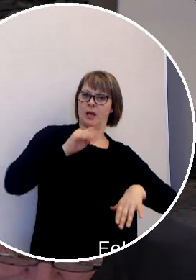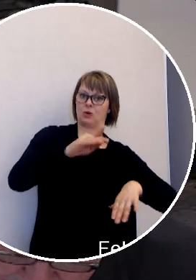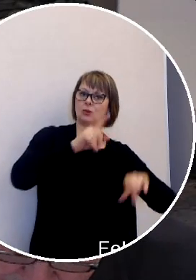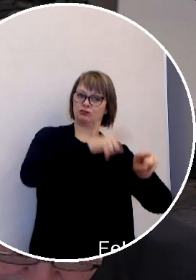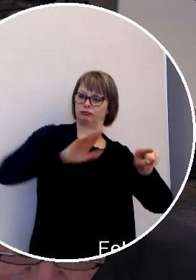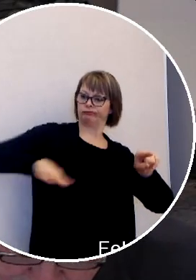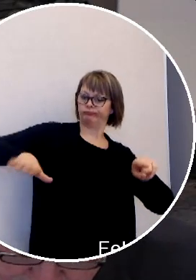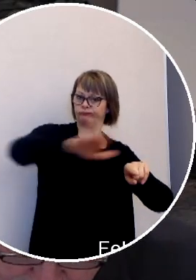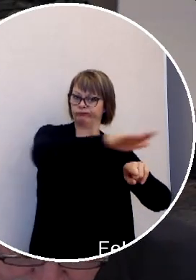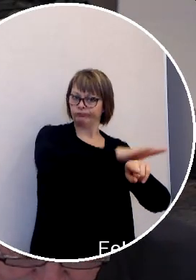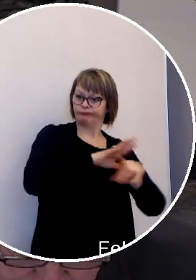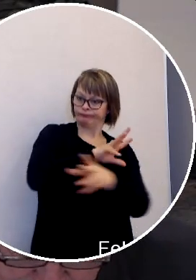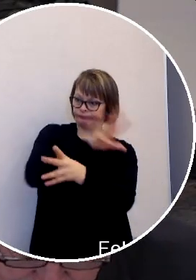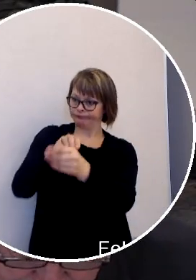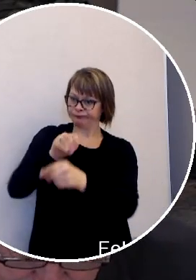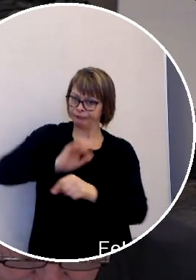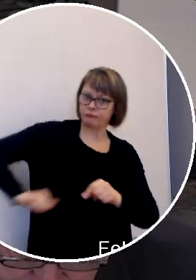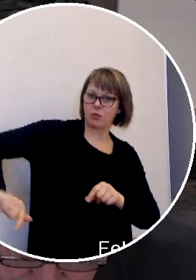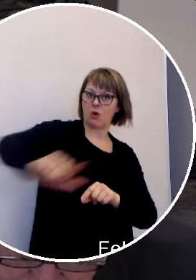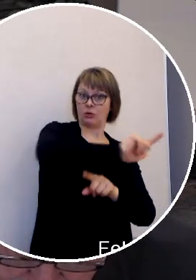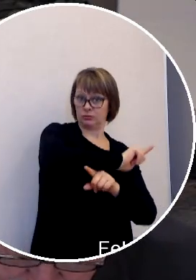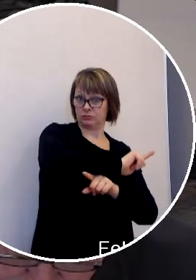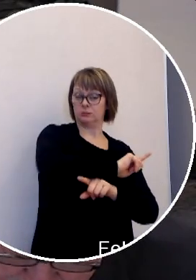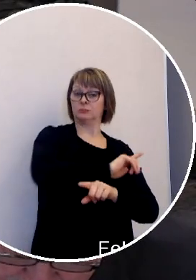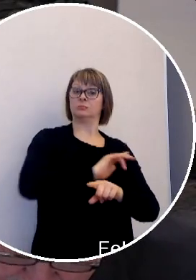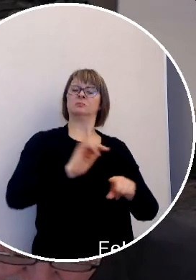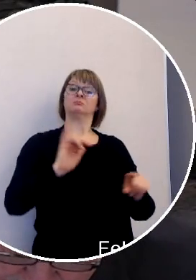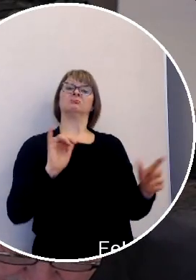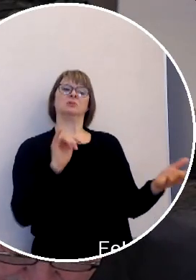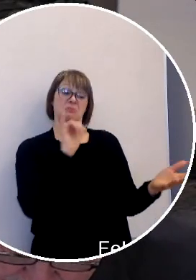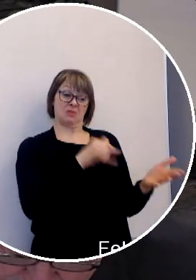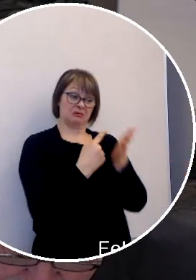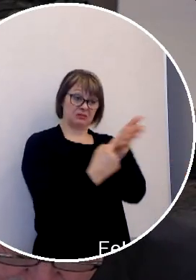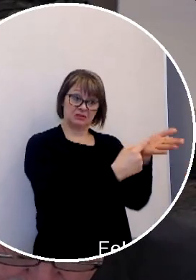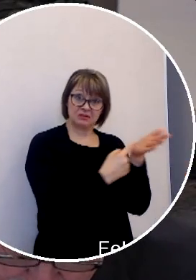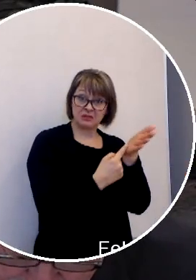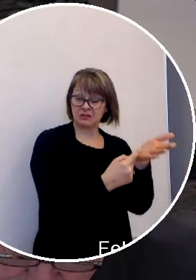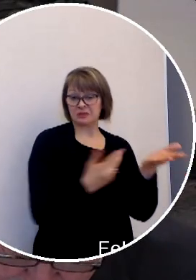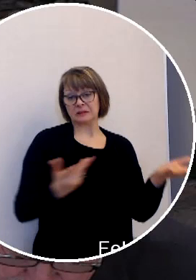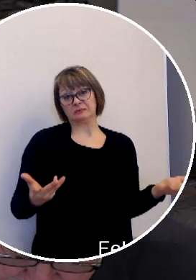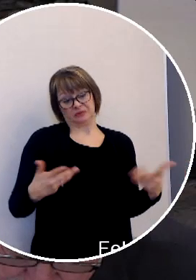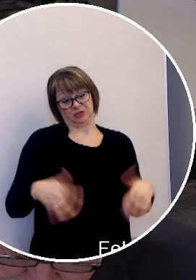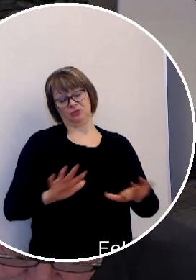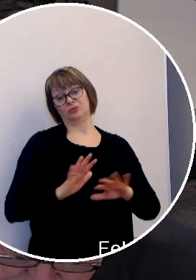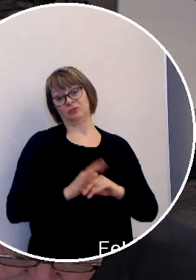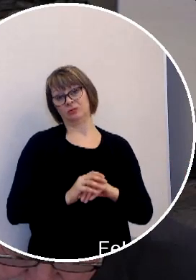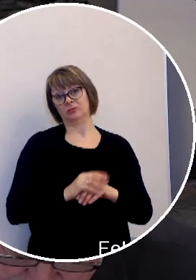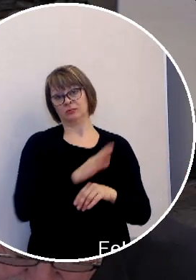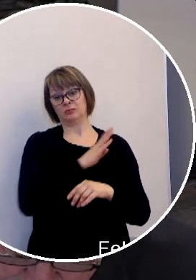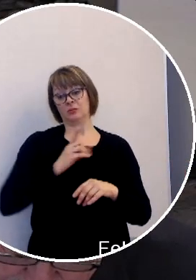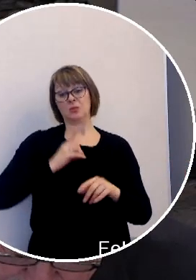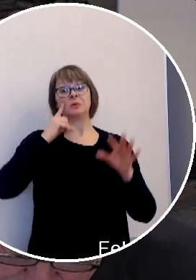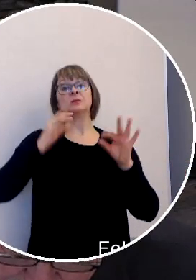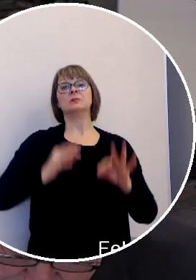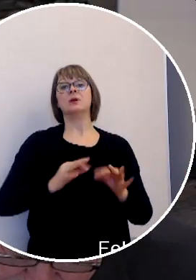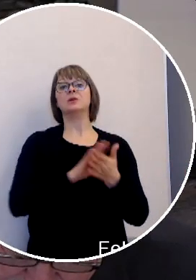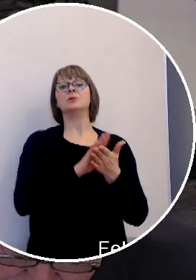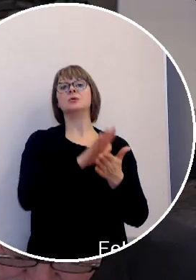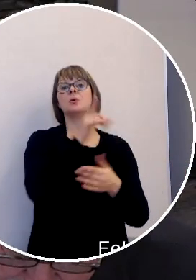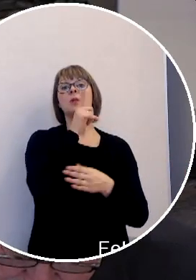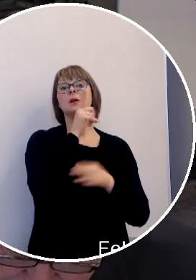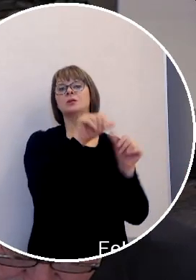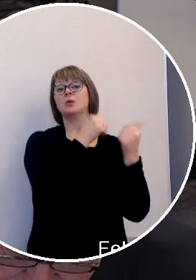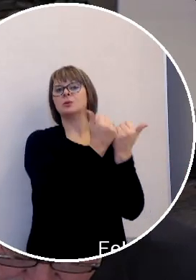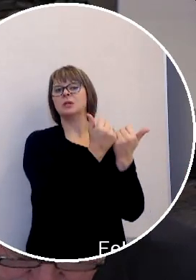And discussions continued about this issue and also about the future of School and Milk Foundation. The board decided to put the School